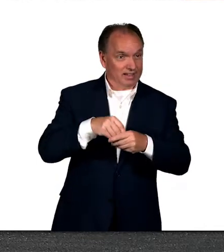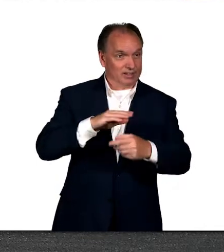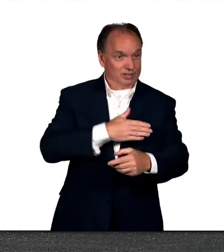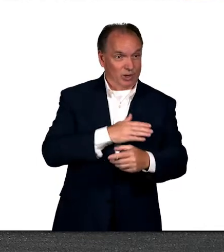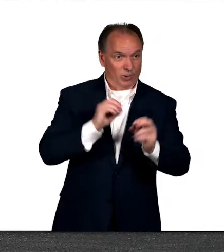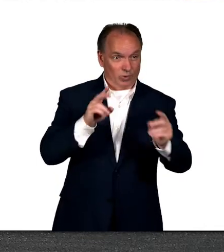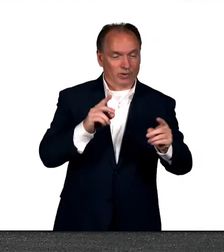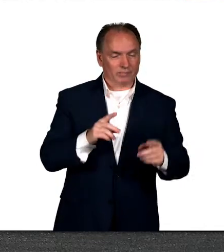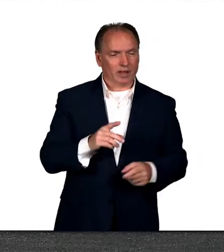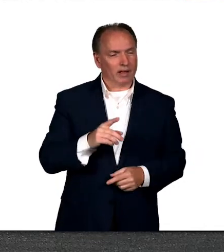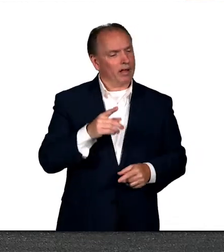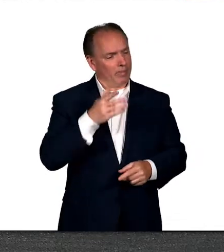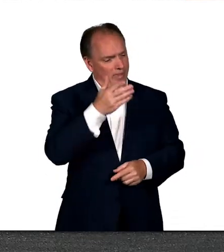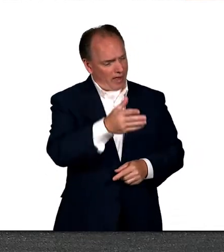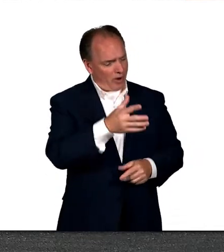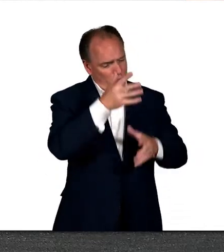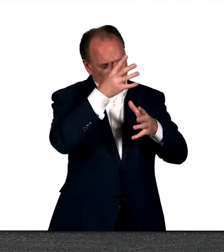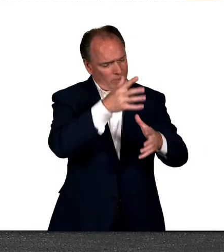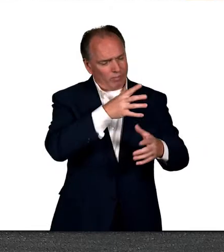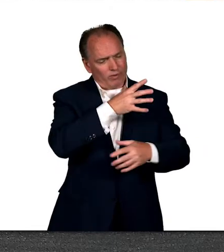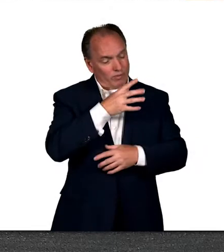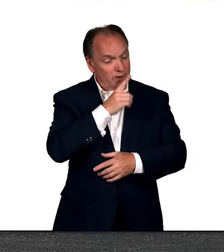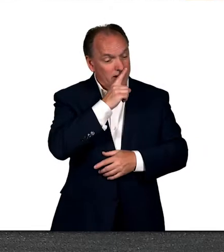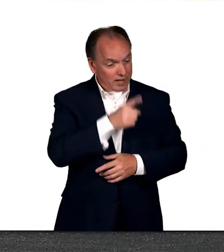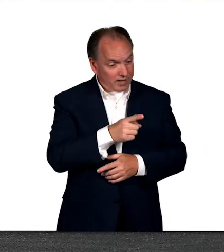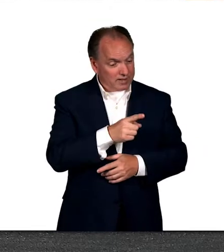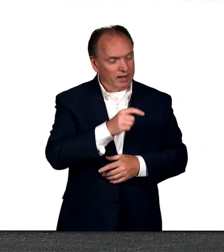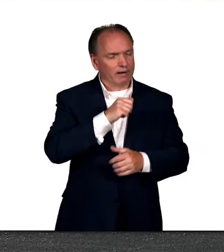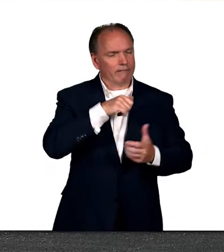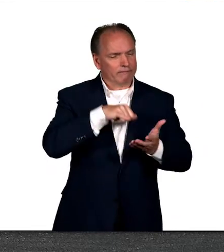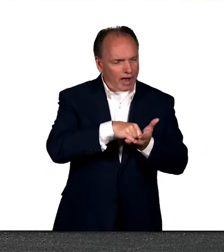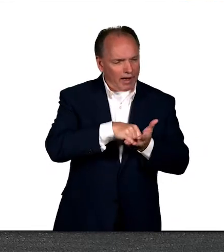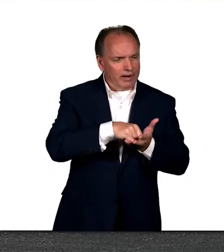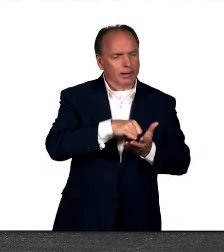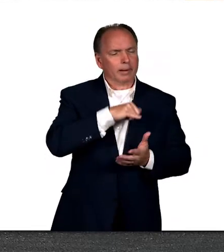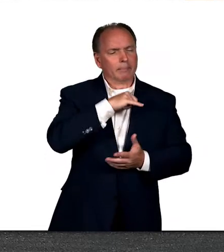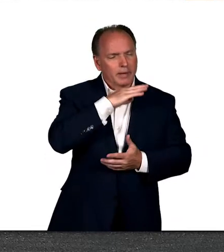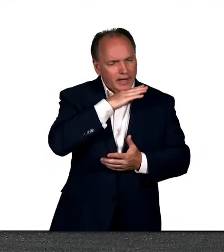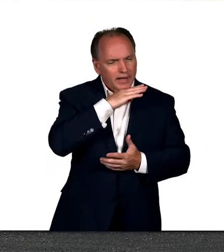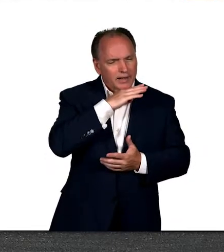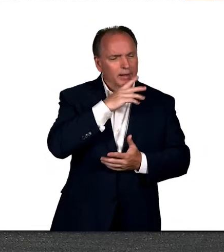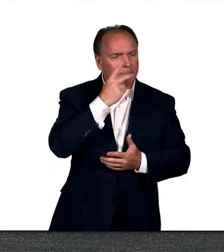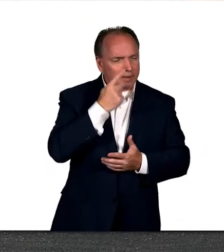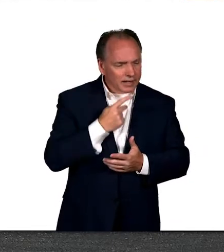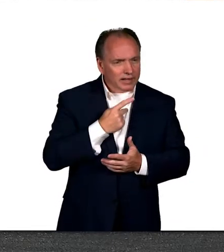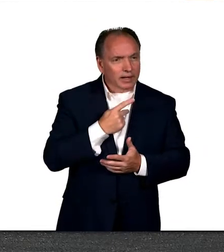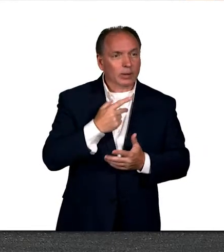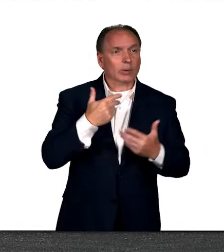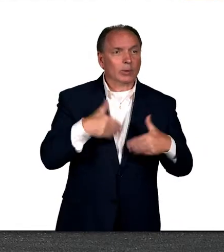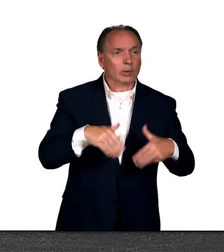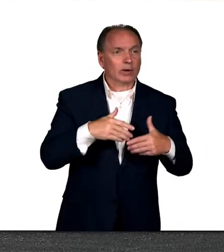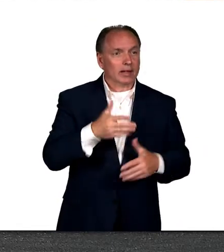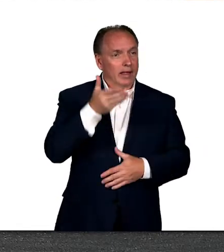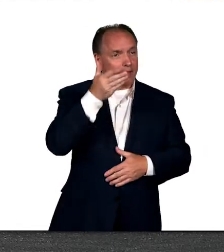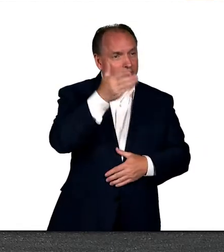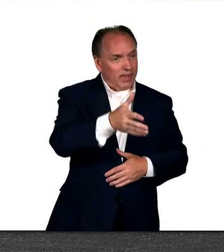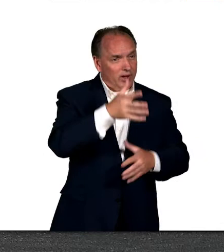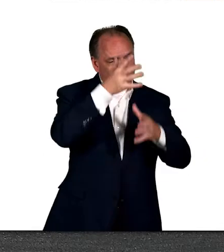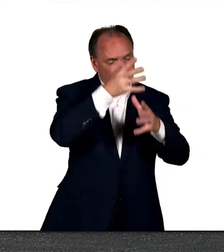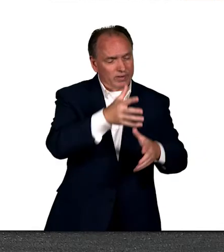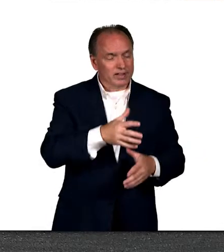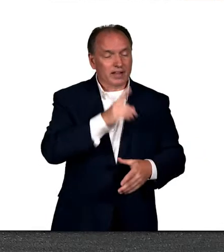this song. Down on Grandpa's farm there is a fat pink pig. There we go. Down